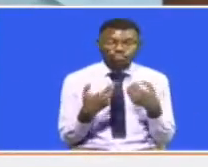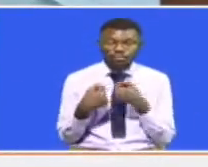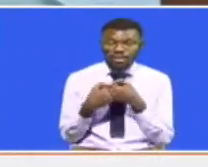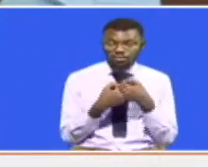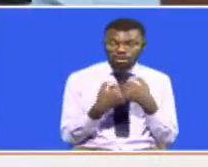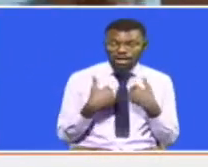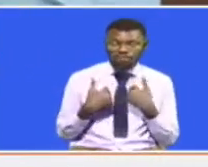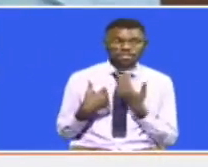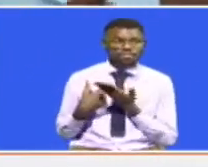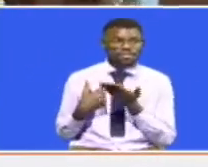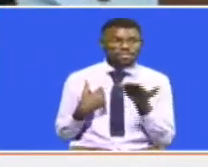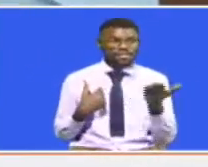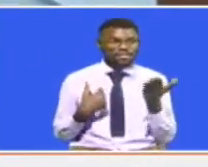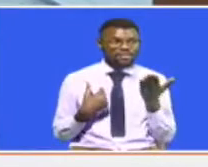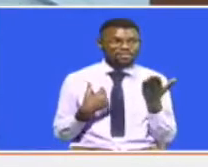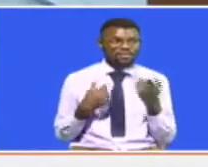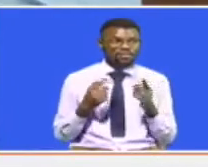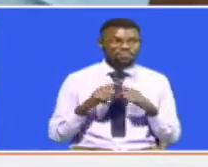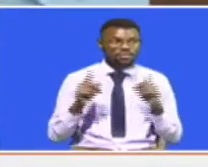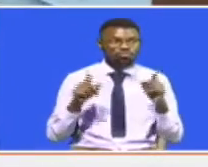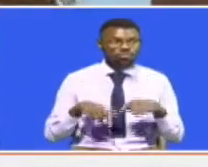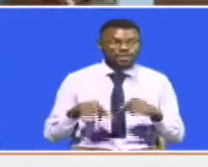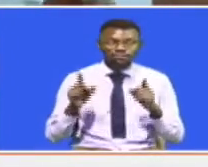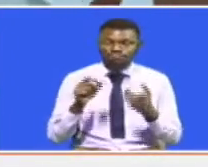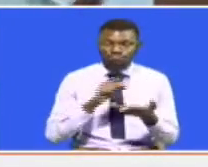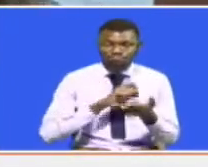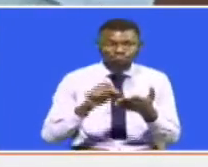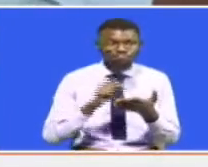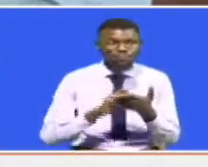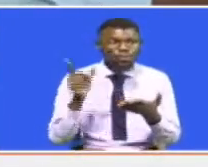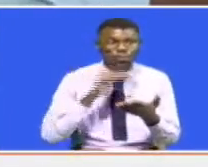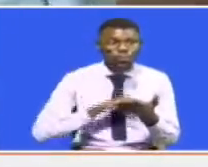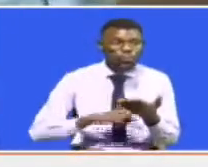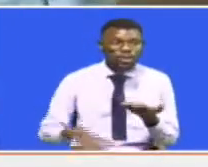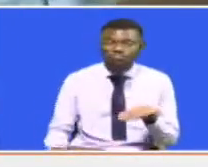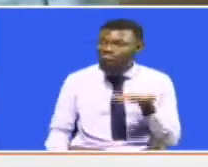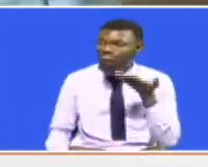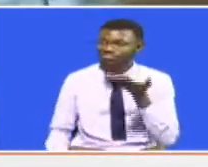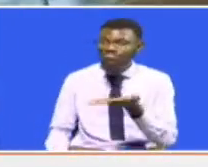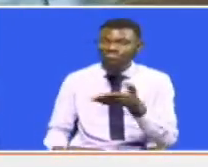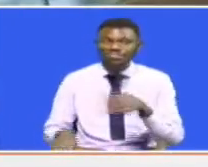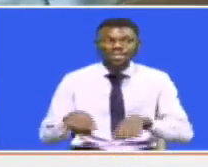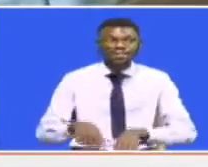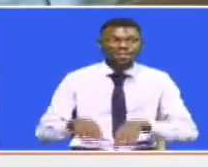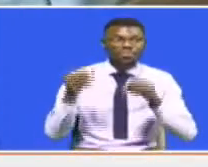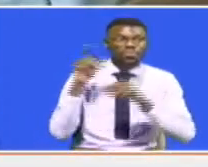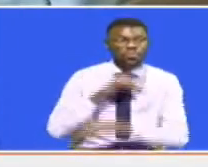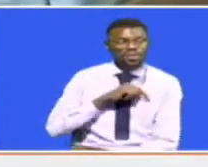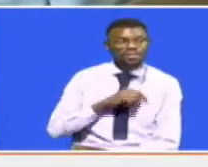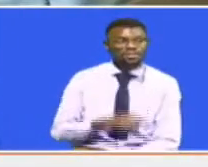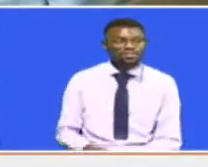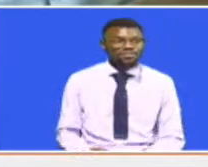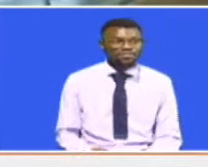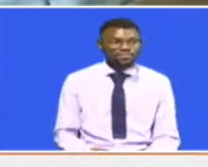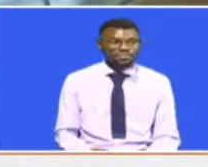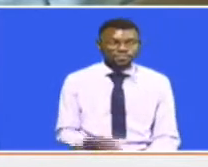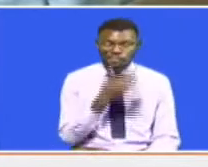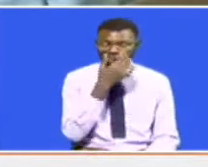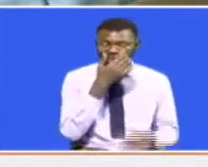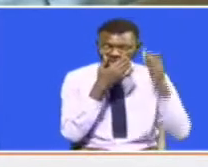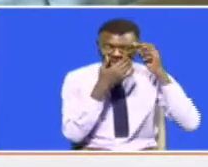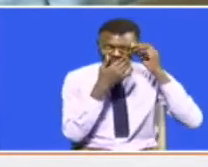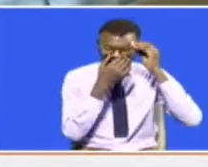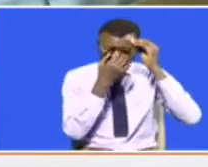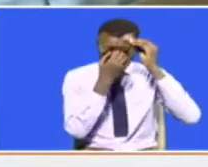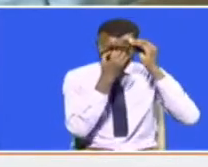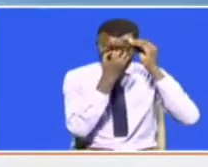challenges in writing to your bosses? Chairman, we keep on giving Dale a